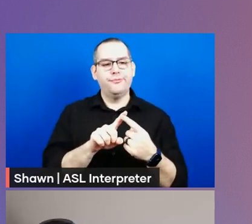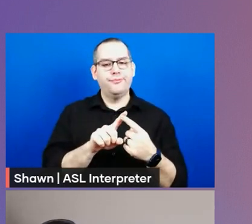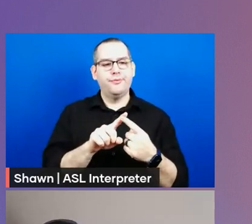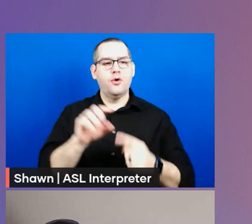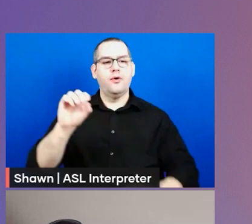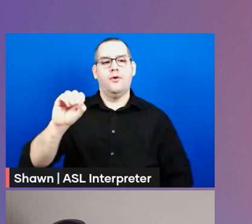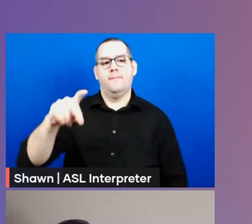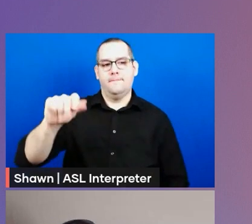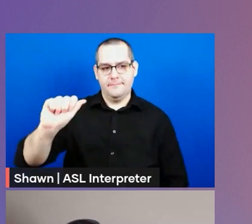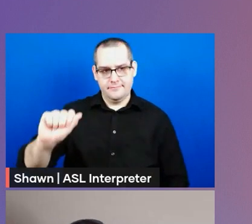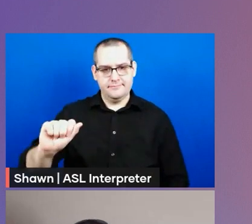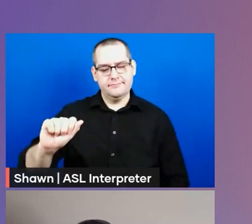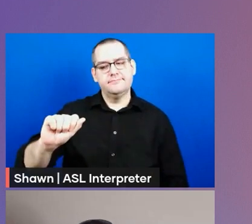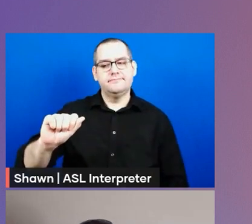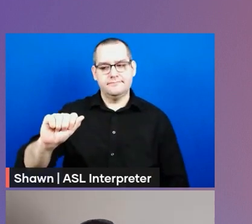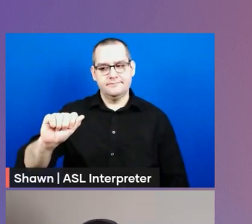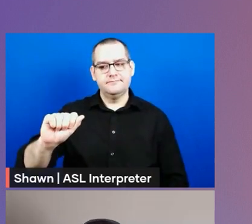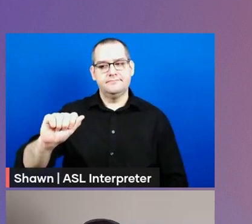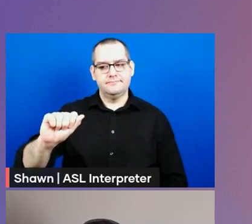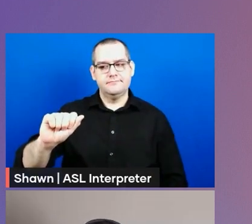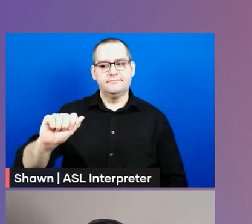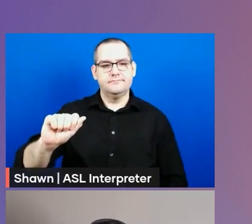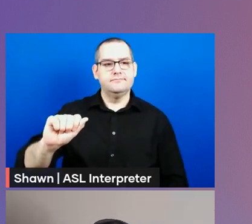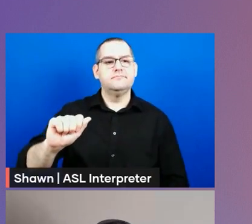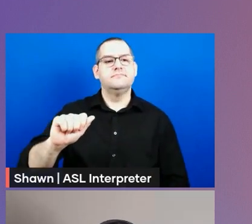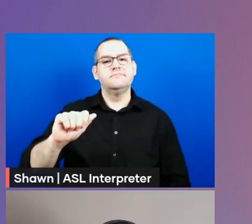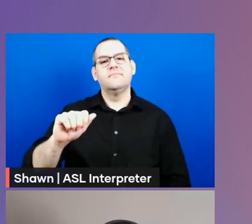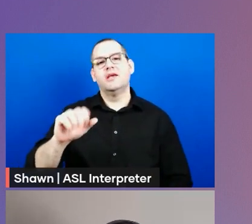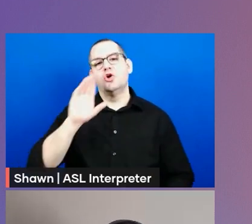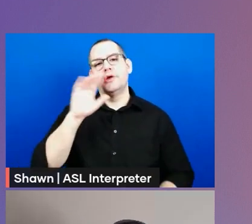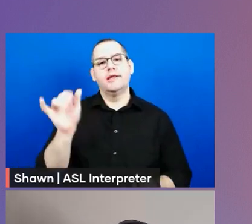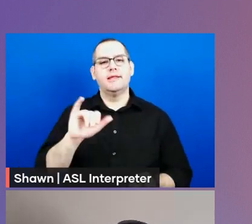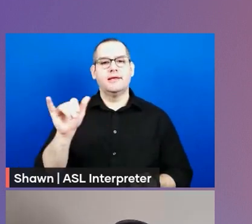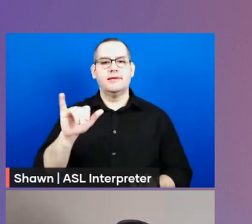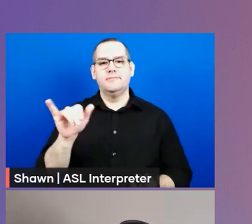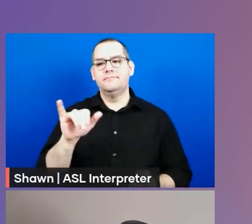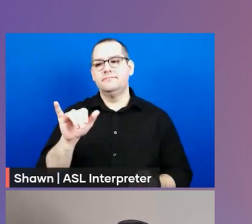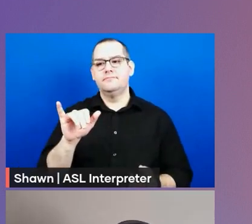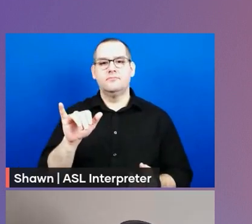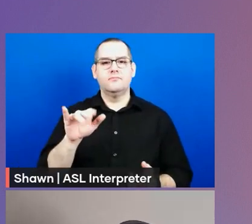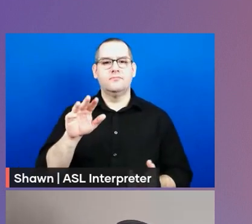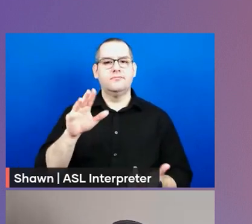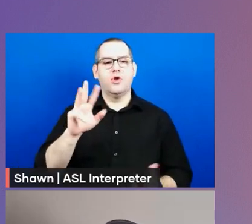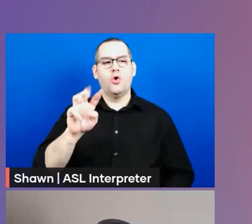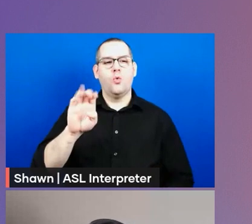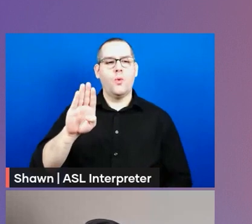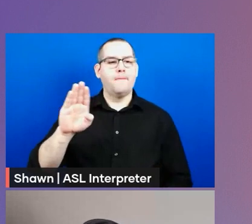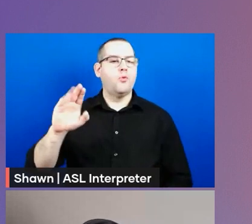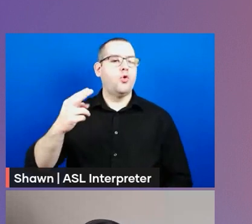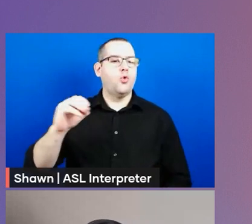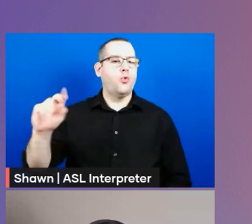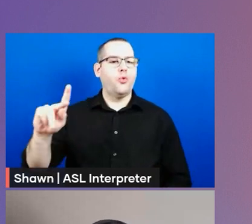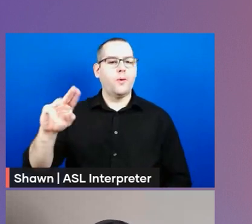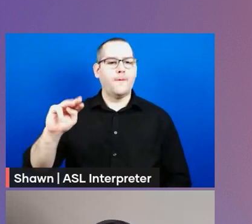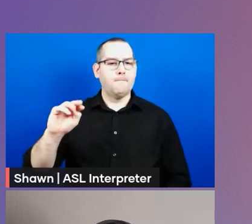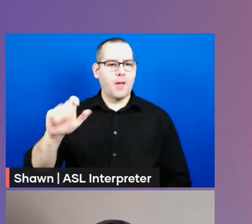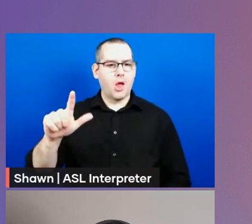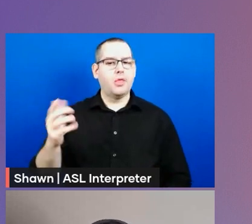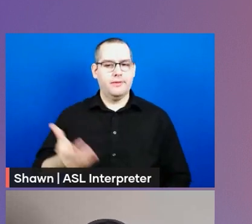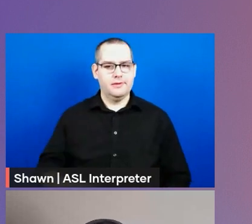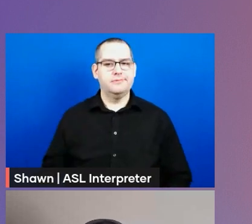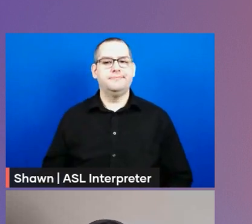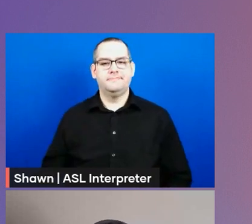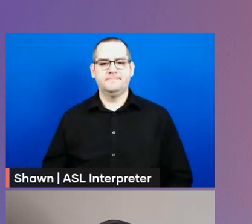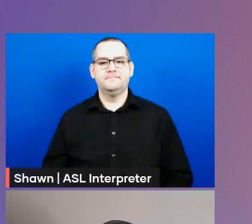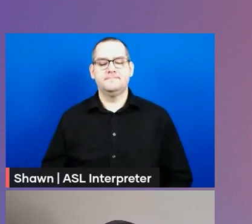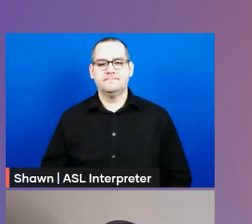Open Policy Agent. And so here we can see it's kind of just like a webhook model here. And so with